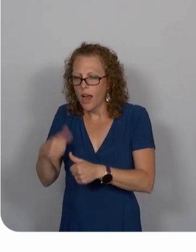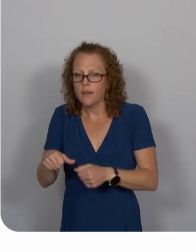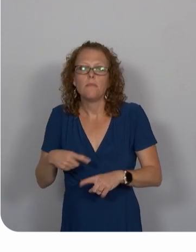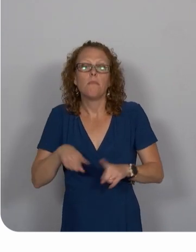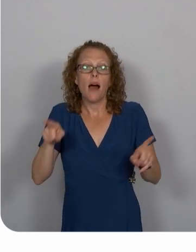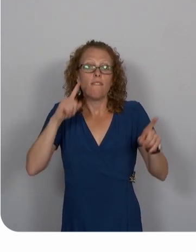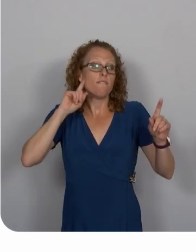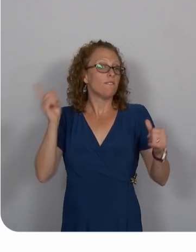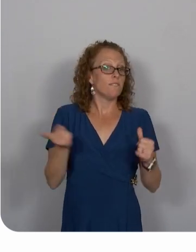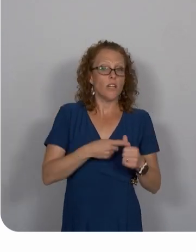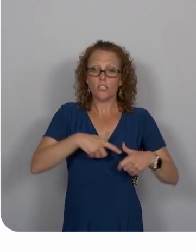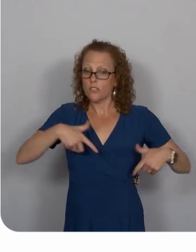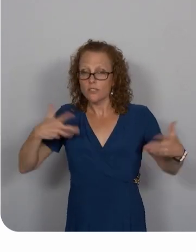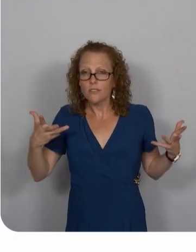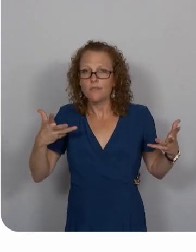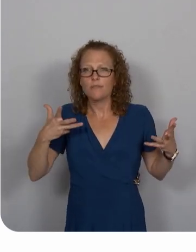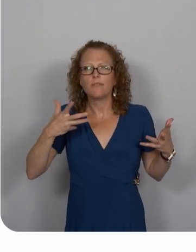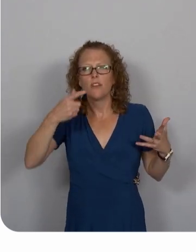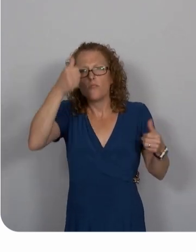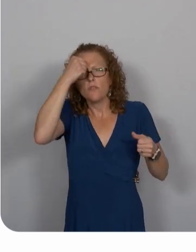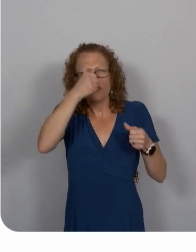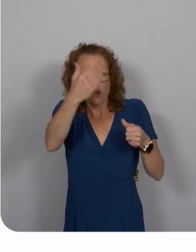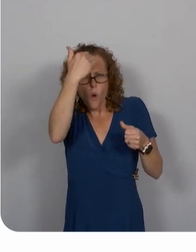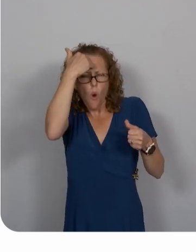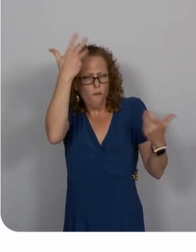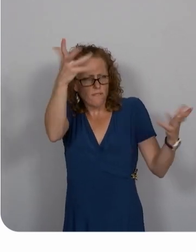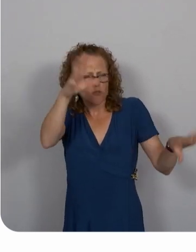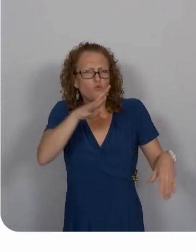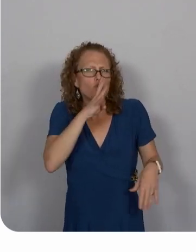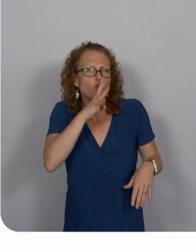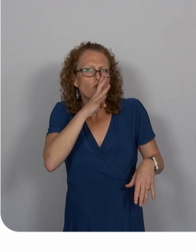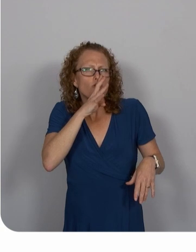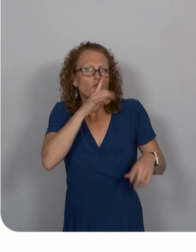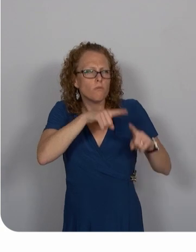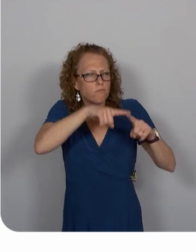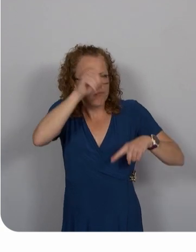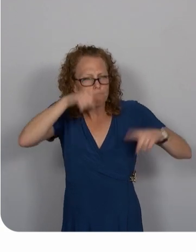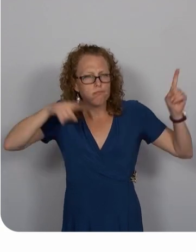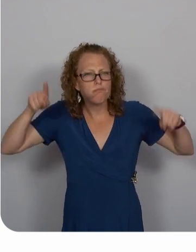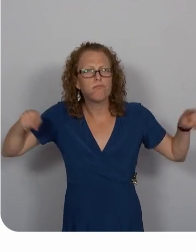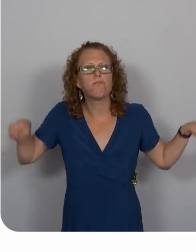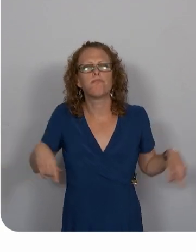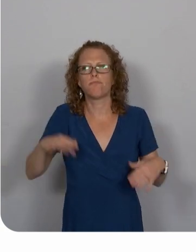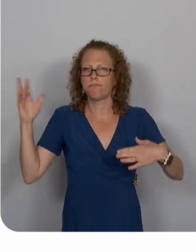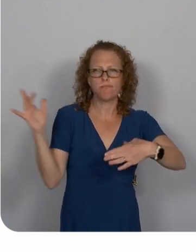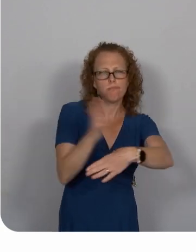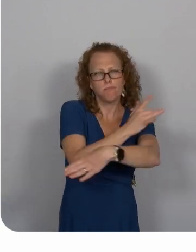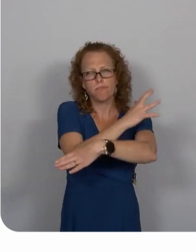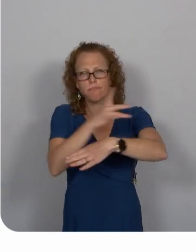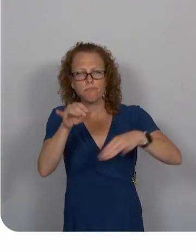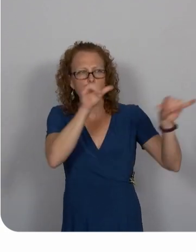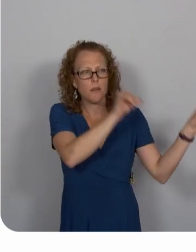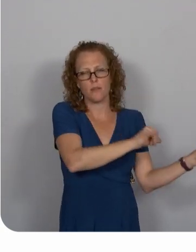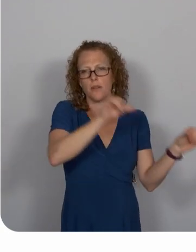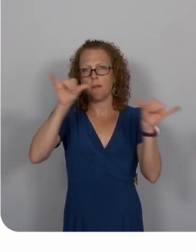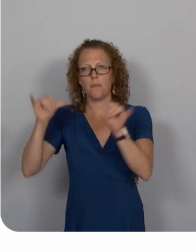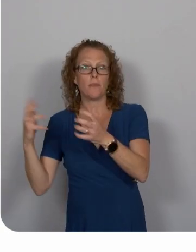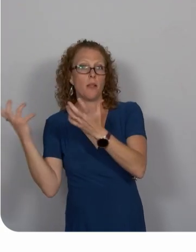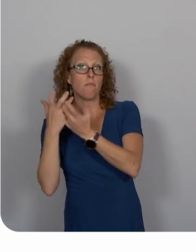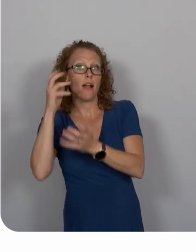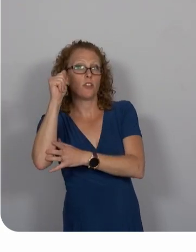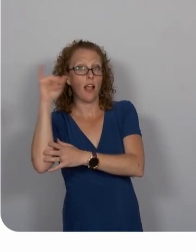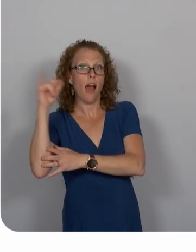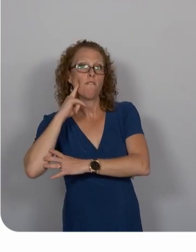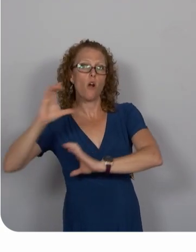first. Everyone speaks differently, and truly conversational AIs will need to as well. We wanted